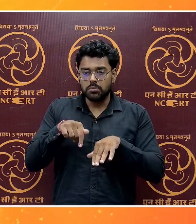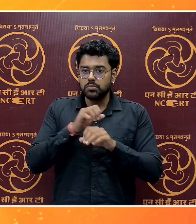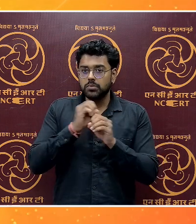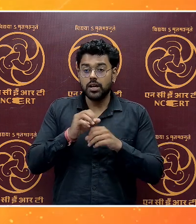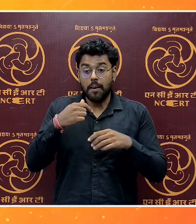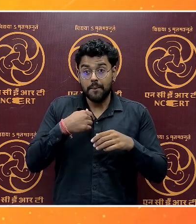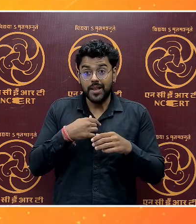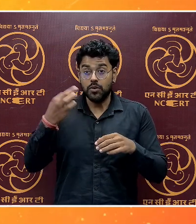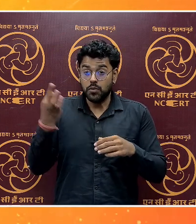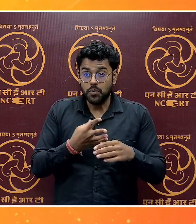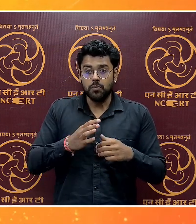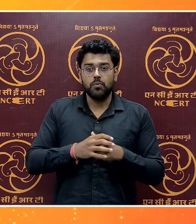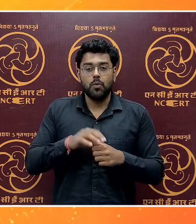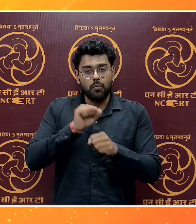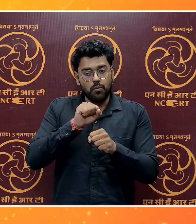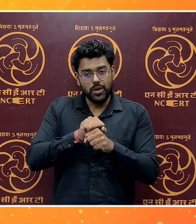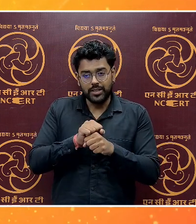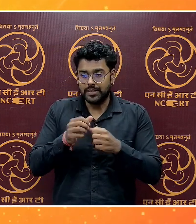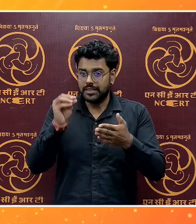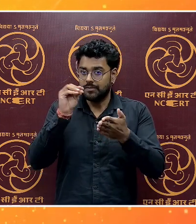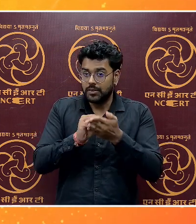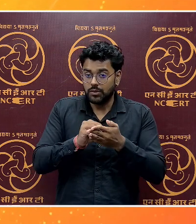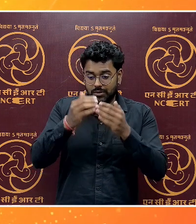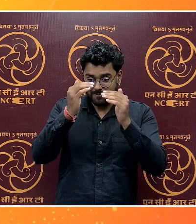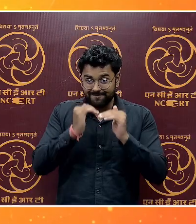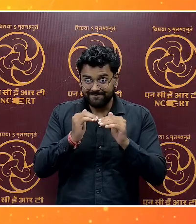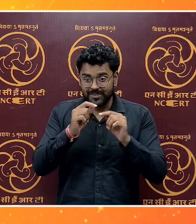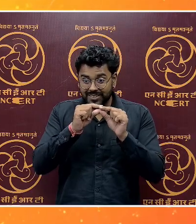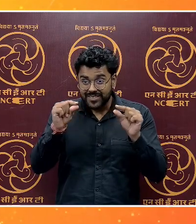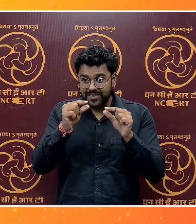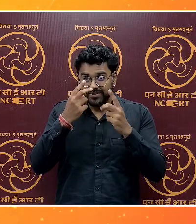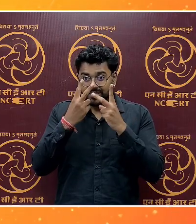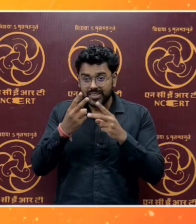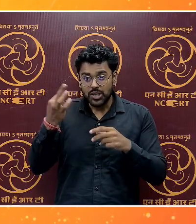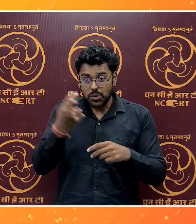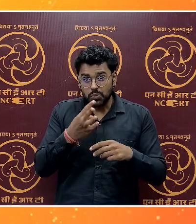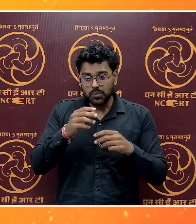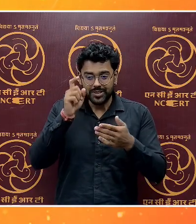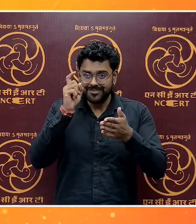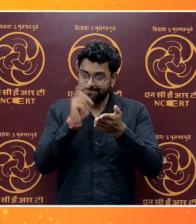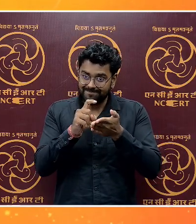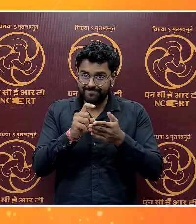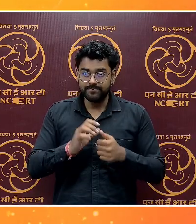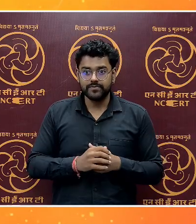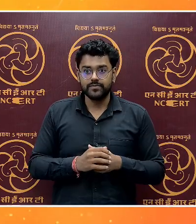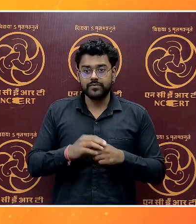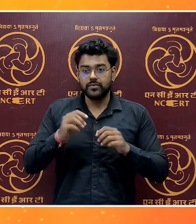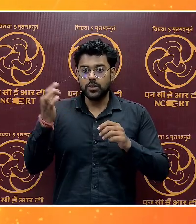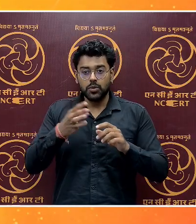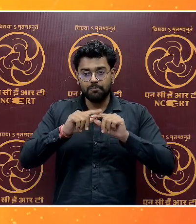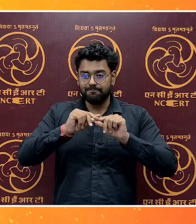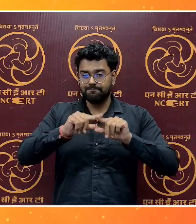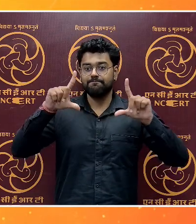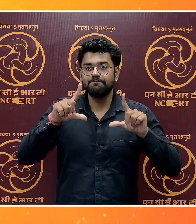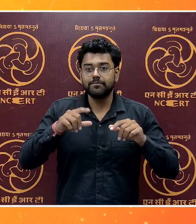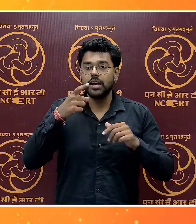have to assign a new screen as a below you see in the bottom the assigning part 1. I click on that button and the new screen came in